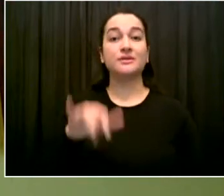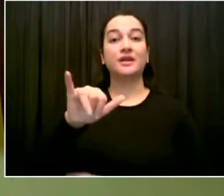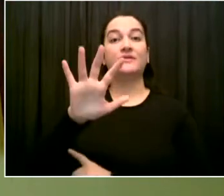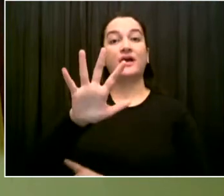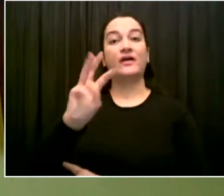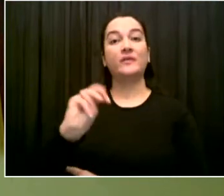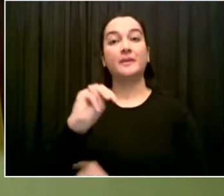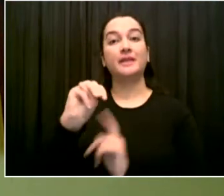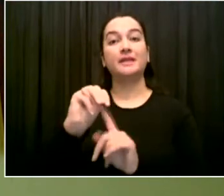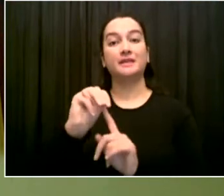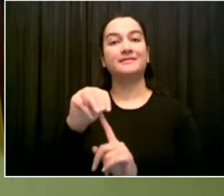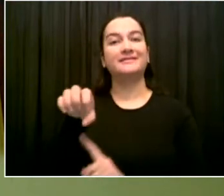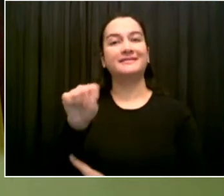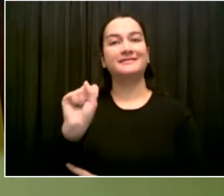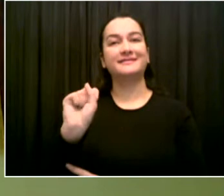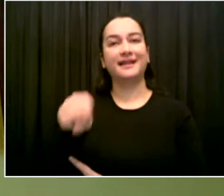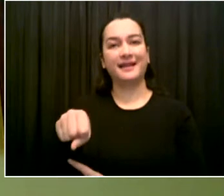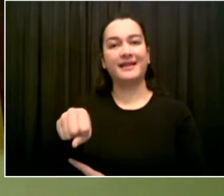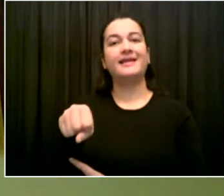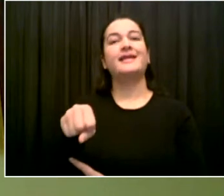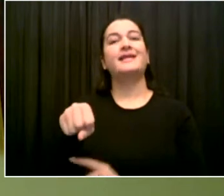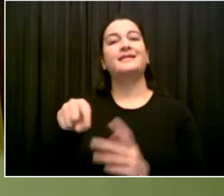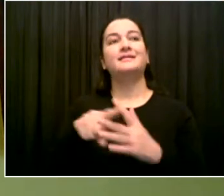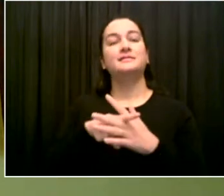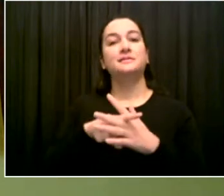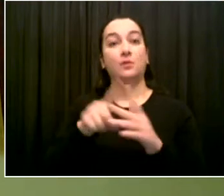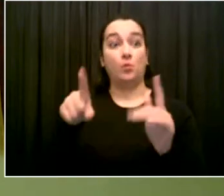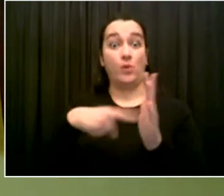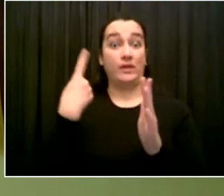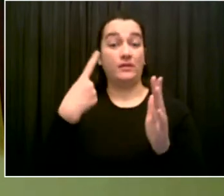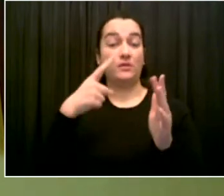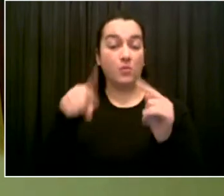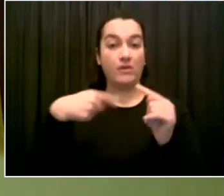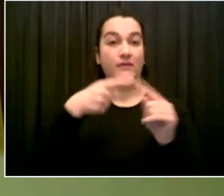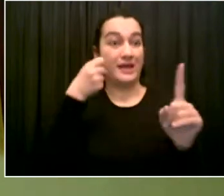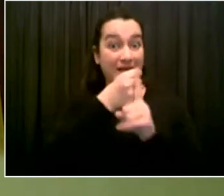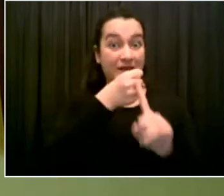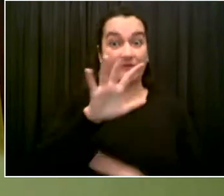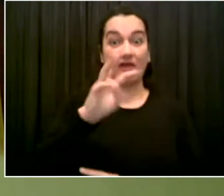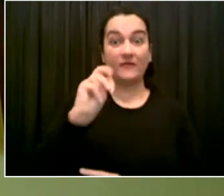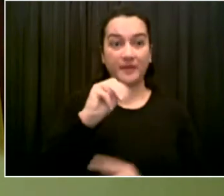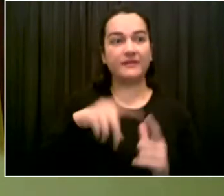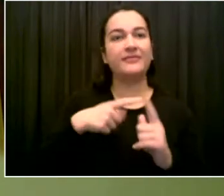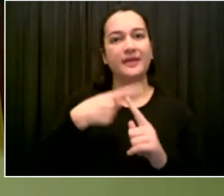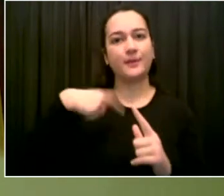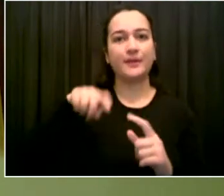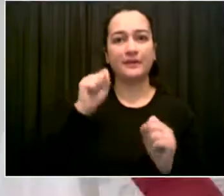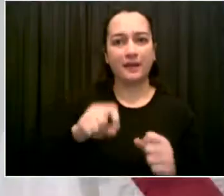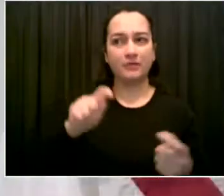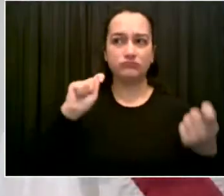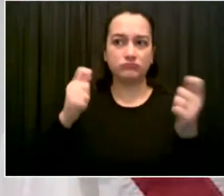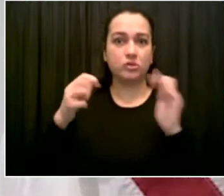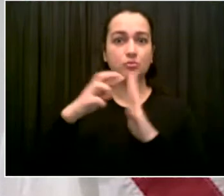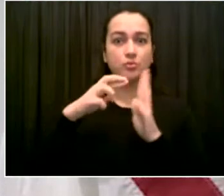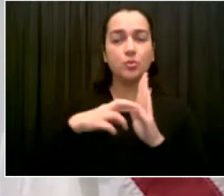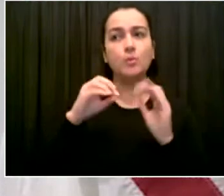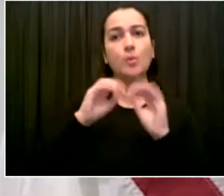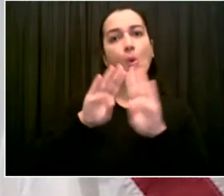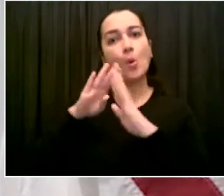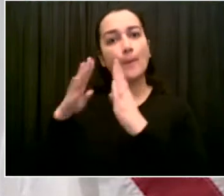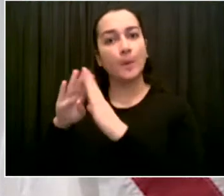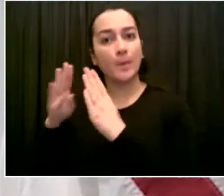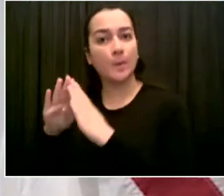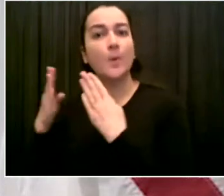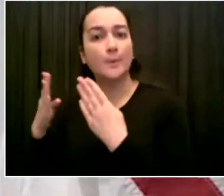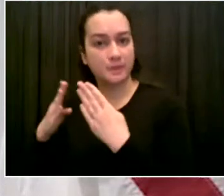least 5 million vaccines and a point somewhere in the very near future because we think disease rates will be down. Thank you. Dr. Choksi or